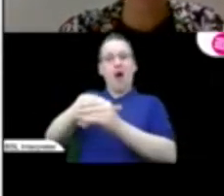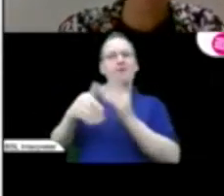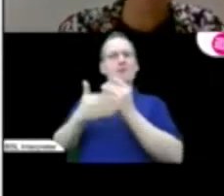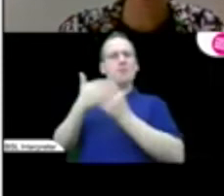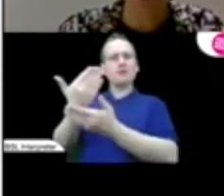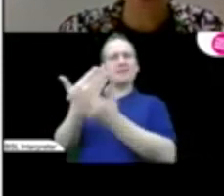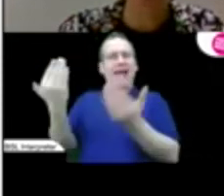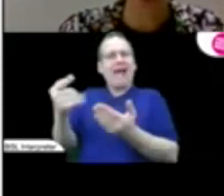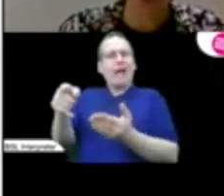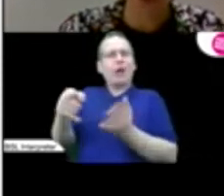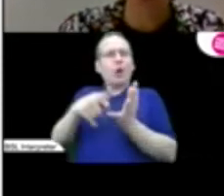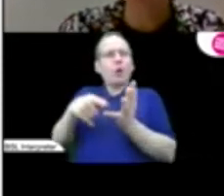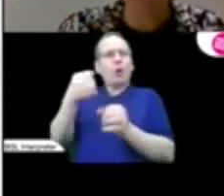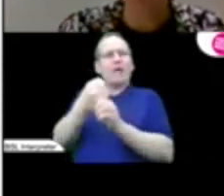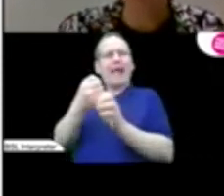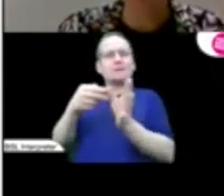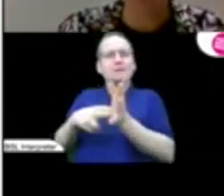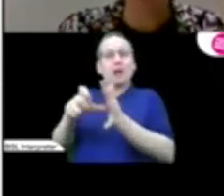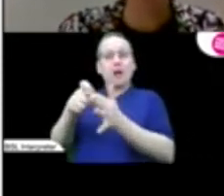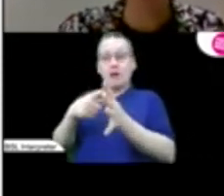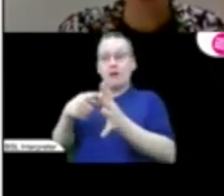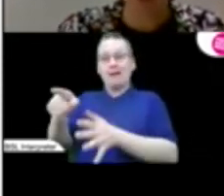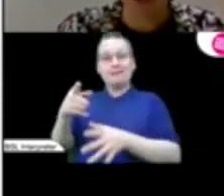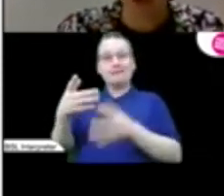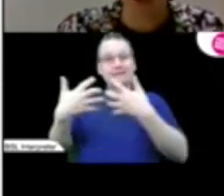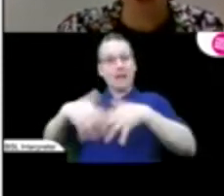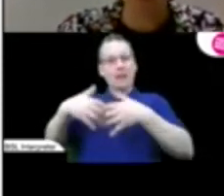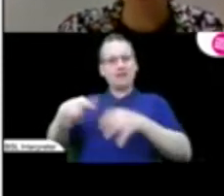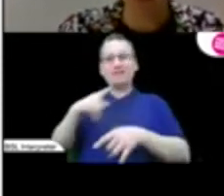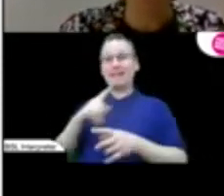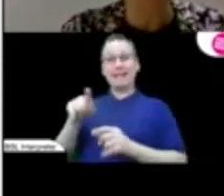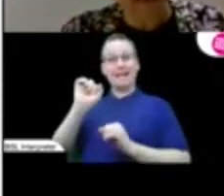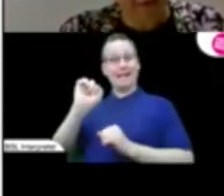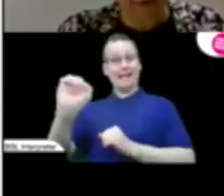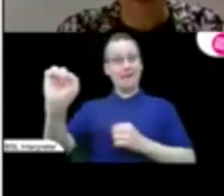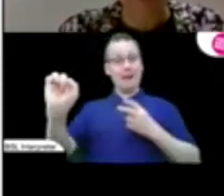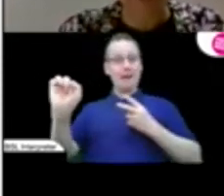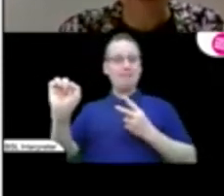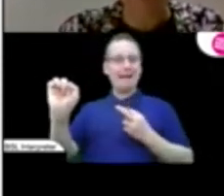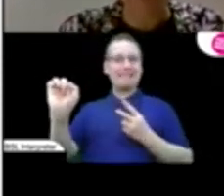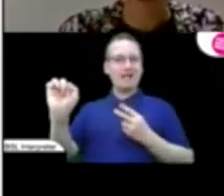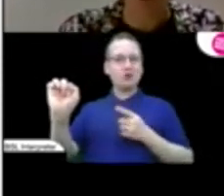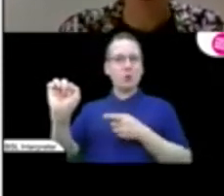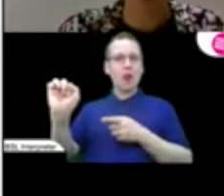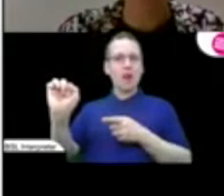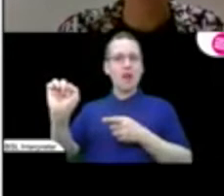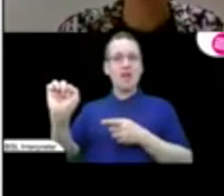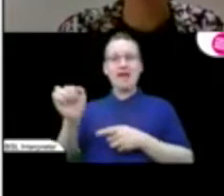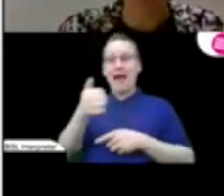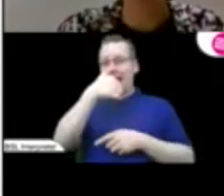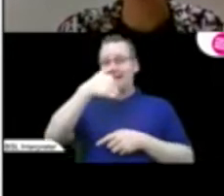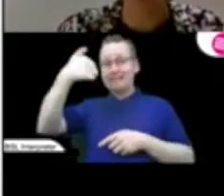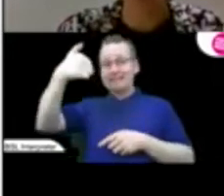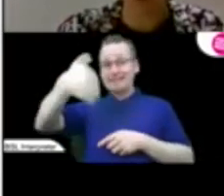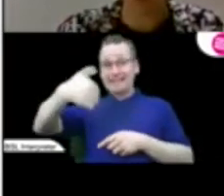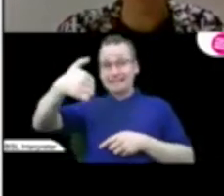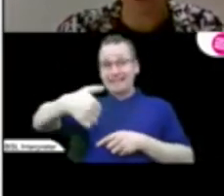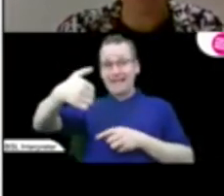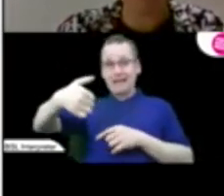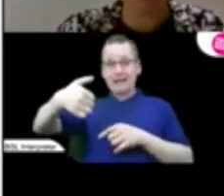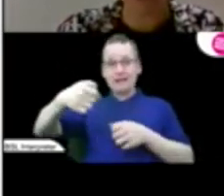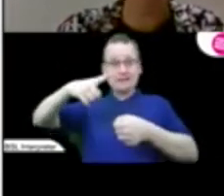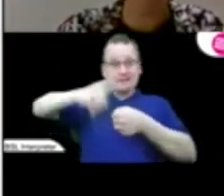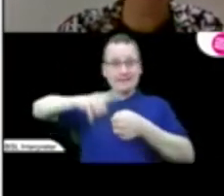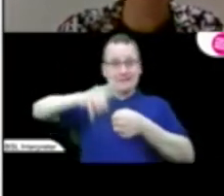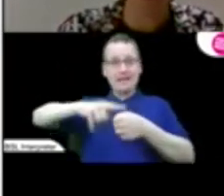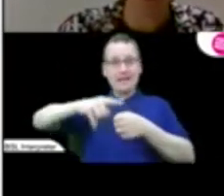in today's terminology, he could be described as bisexual. He had 16 wives, but also a